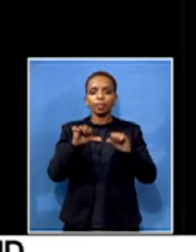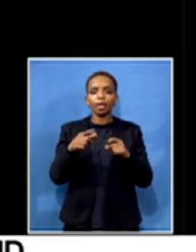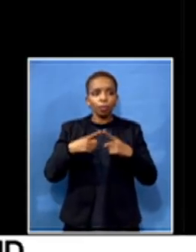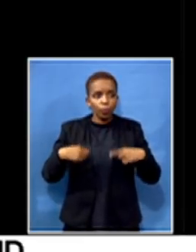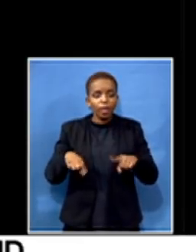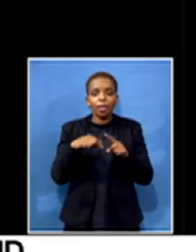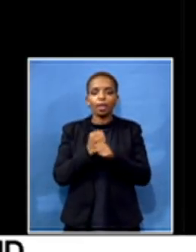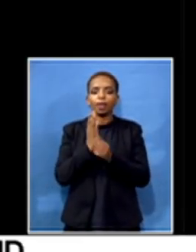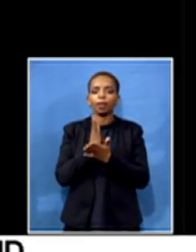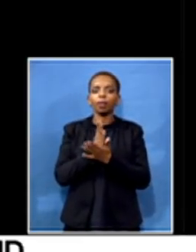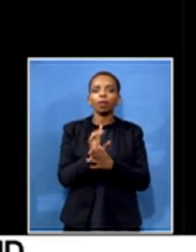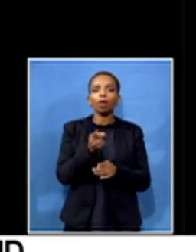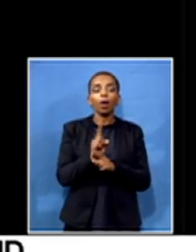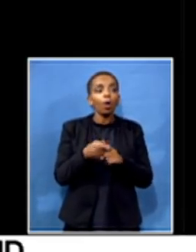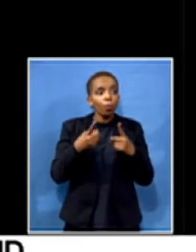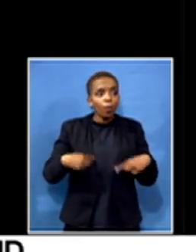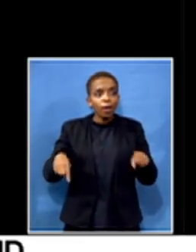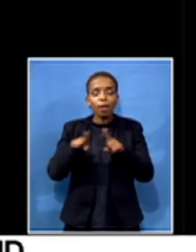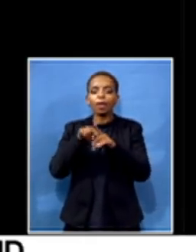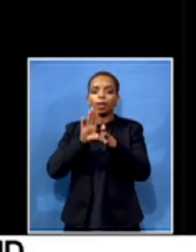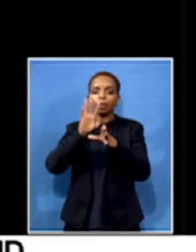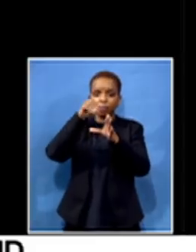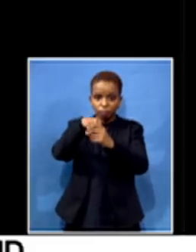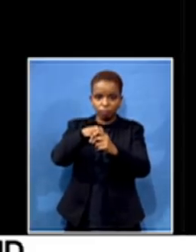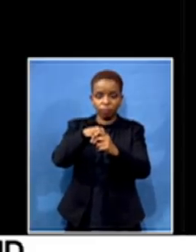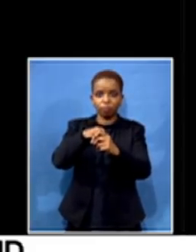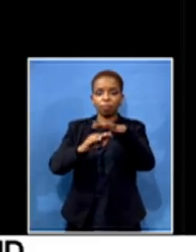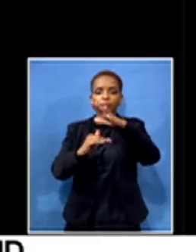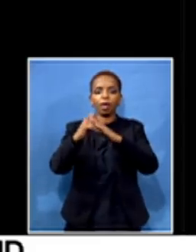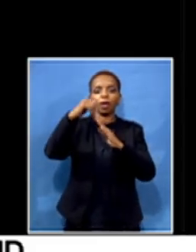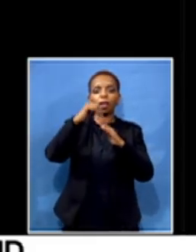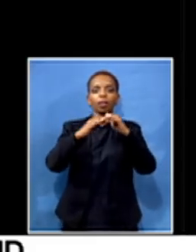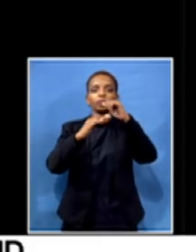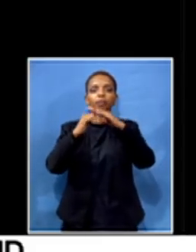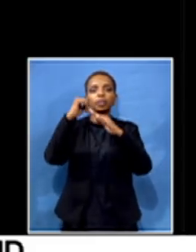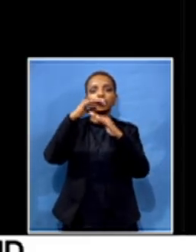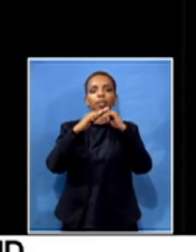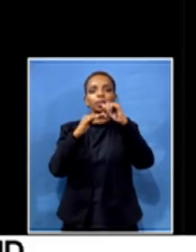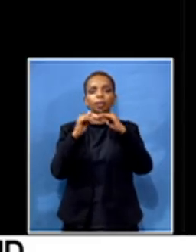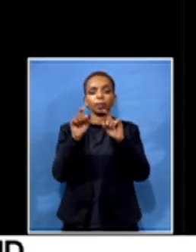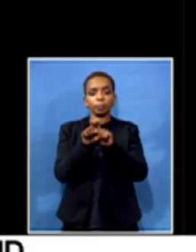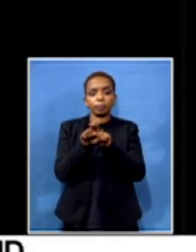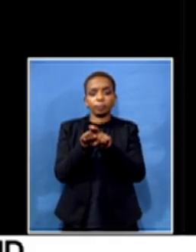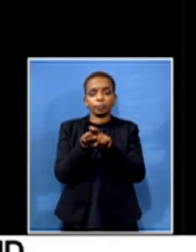active and they are part of building resilient